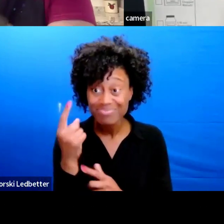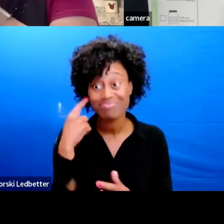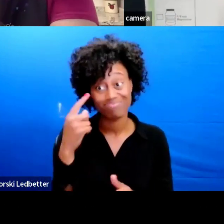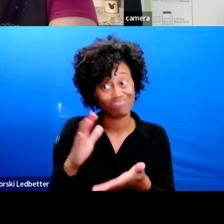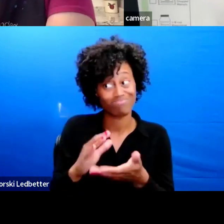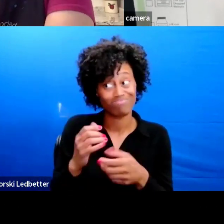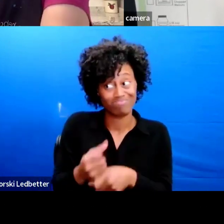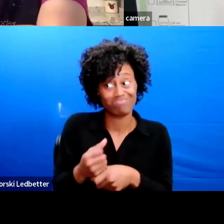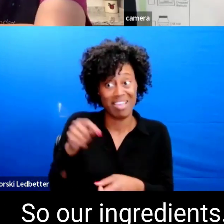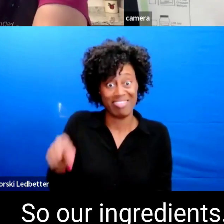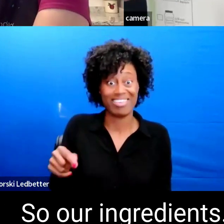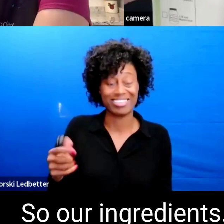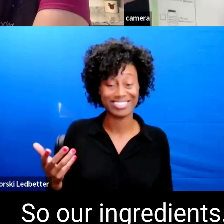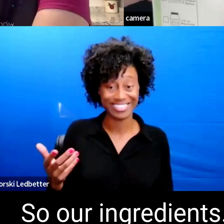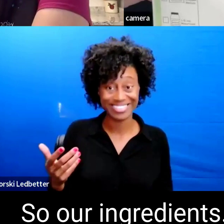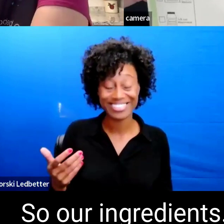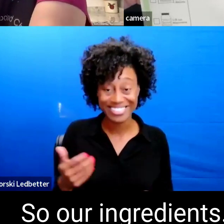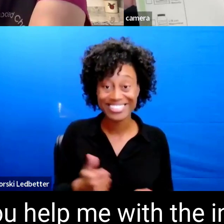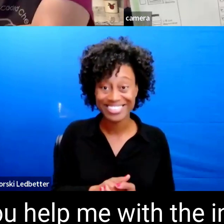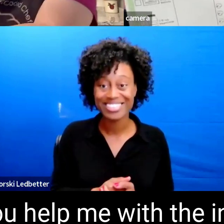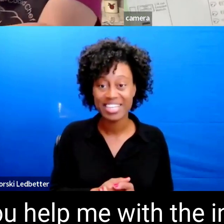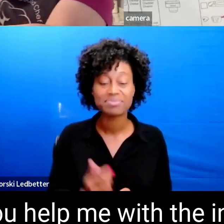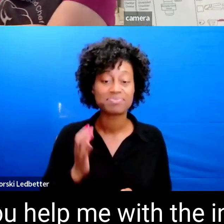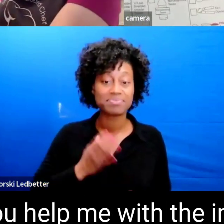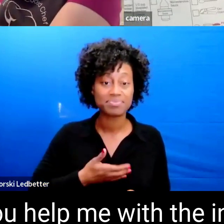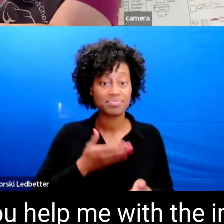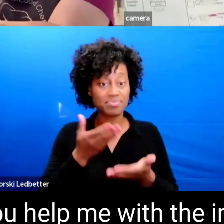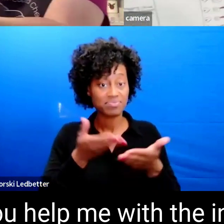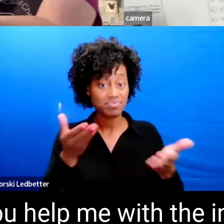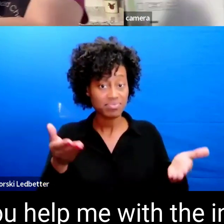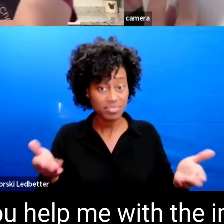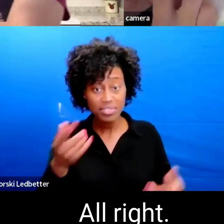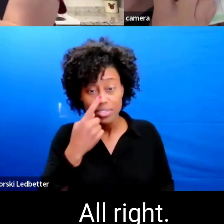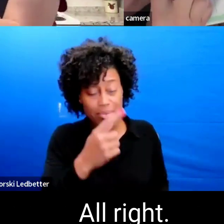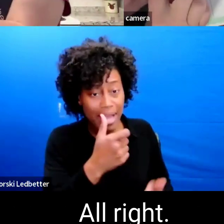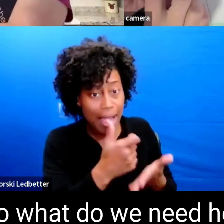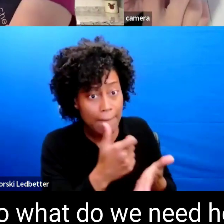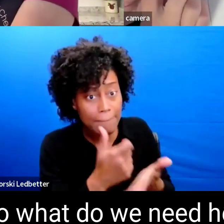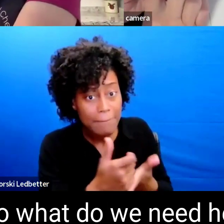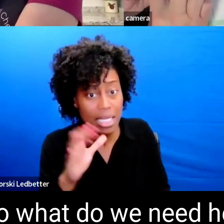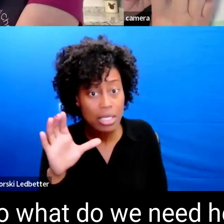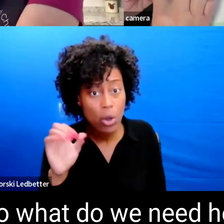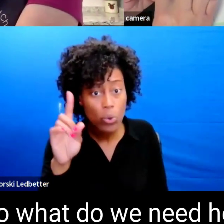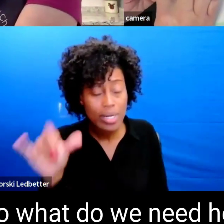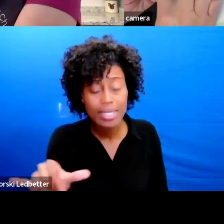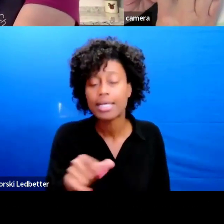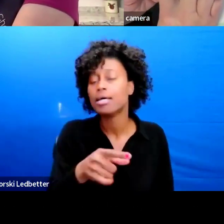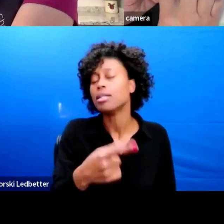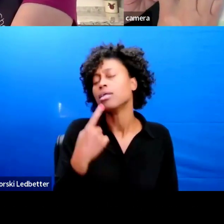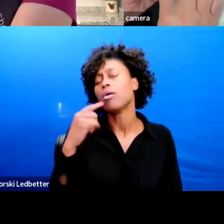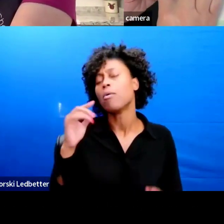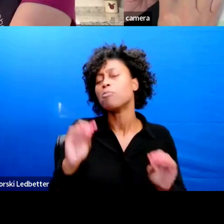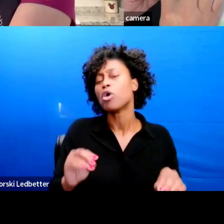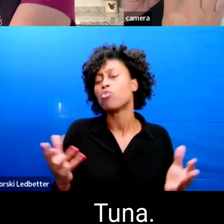make. So our ingredients, would you help me with the ingredients? All right, so what do we need here?